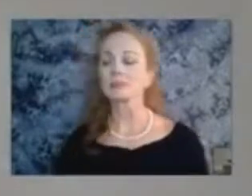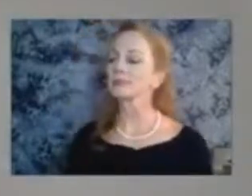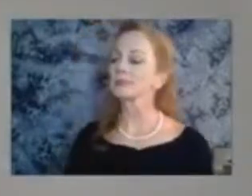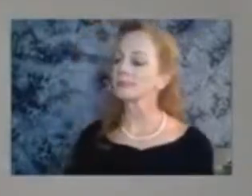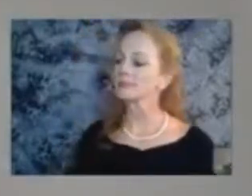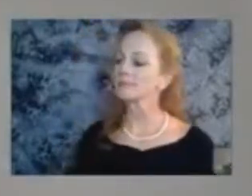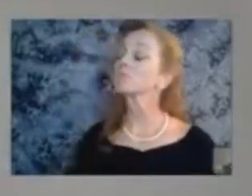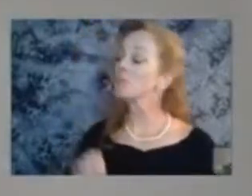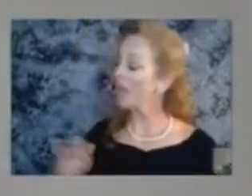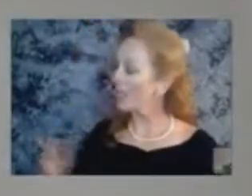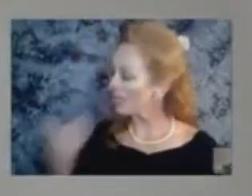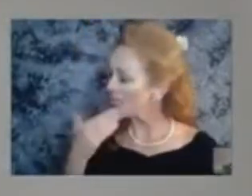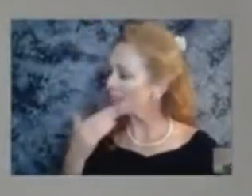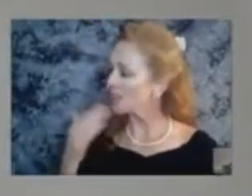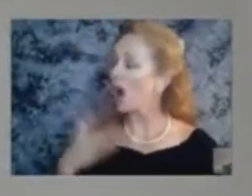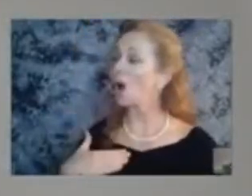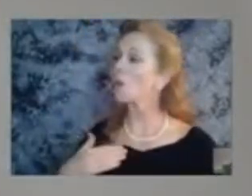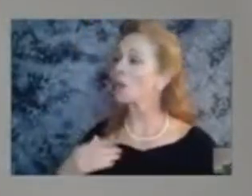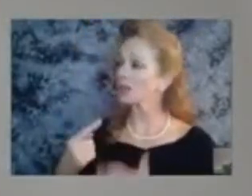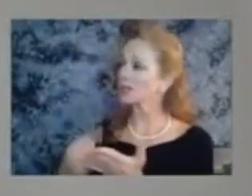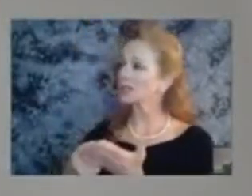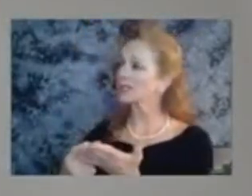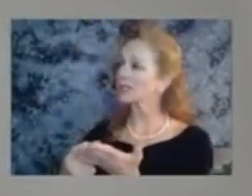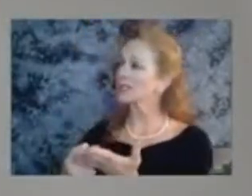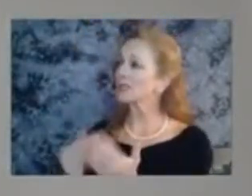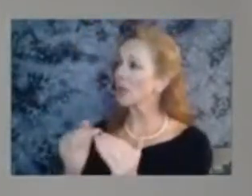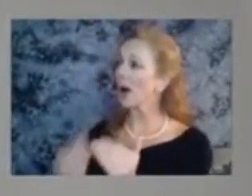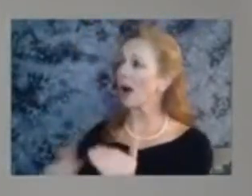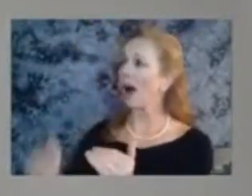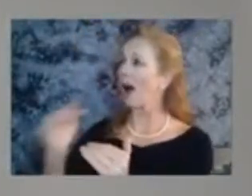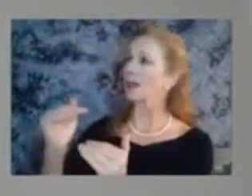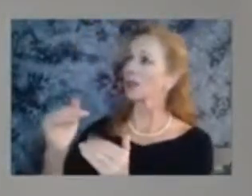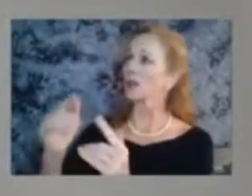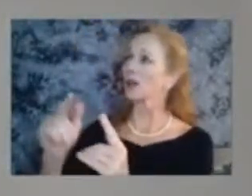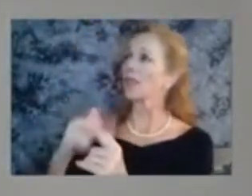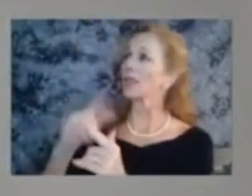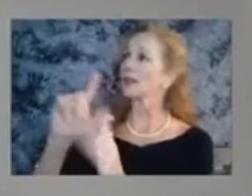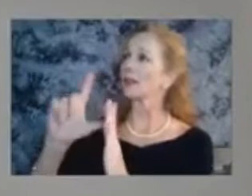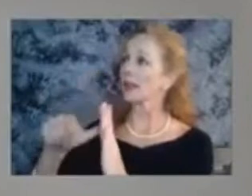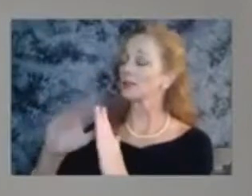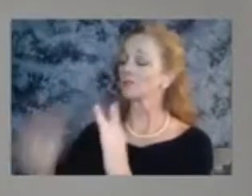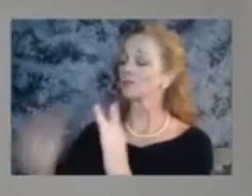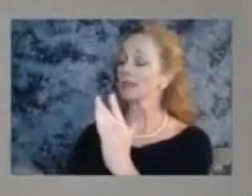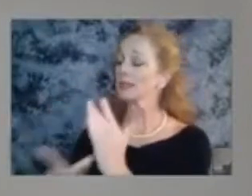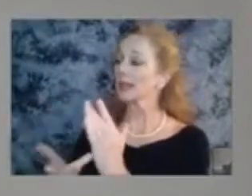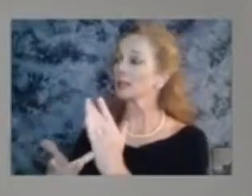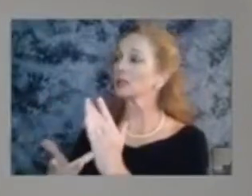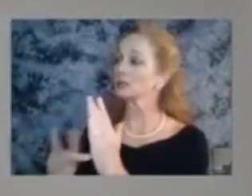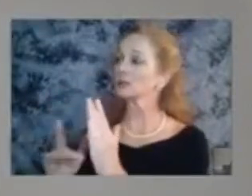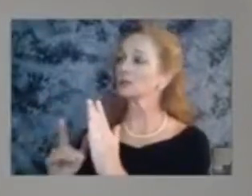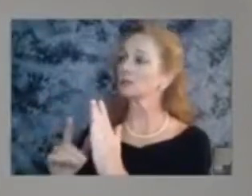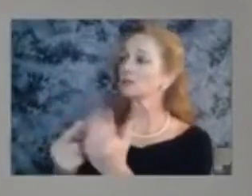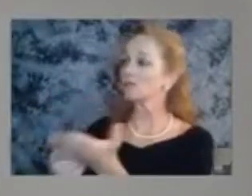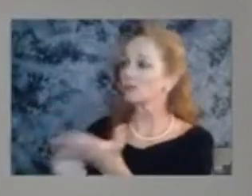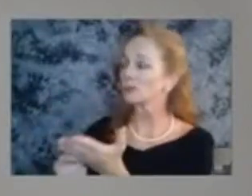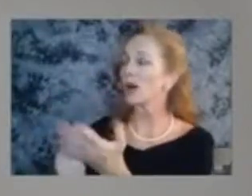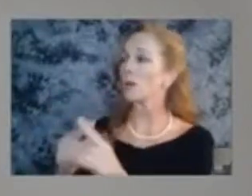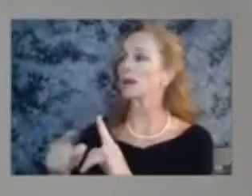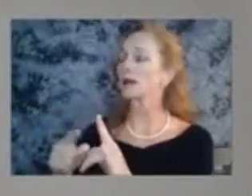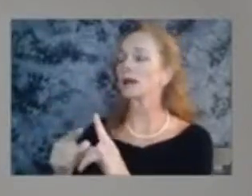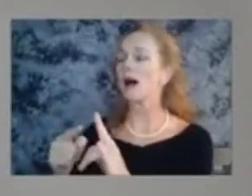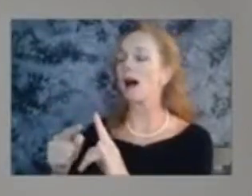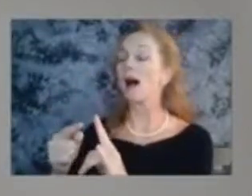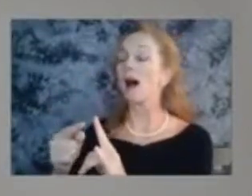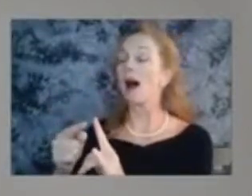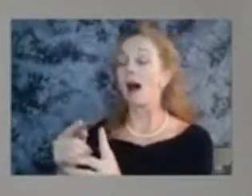level, and then the more technical level, I'll let Mr. Hare certainly step up. I think it is very important for